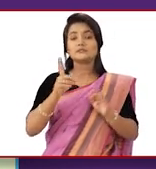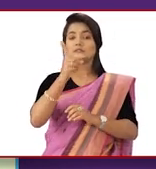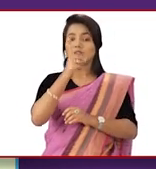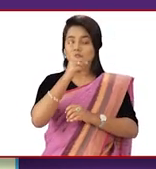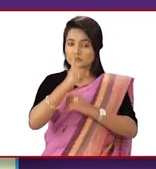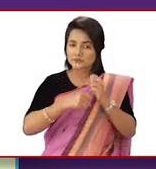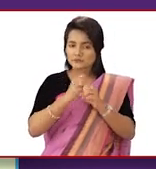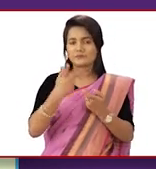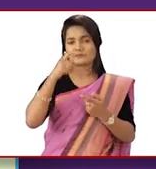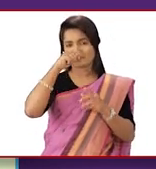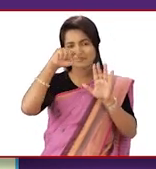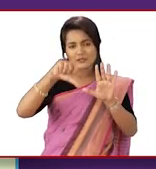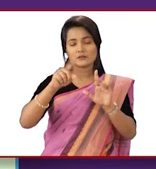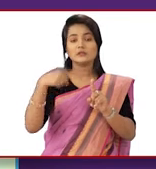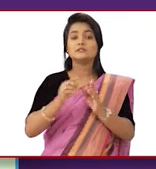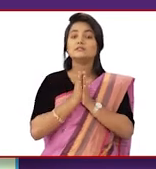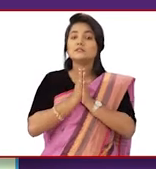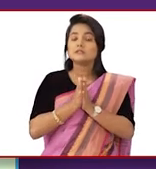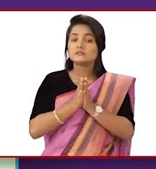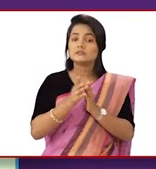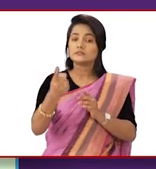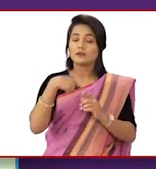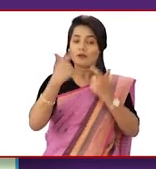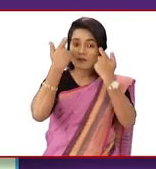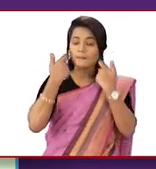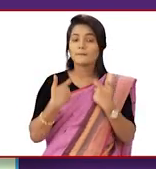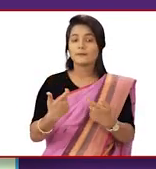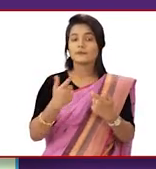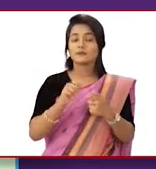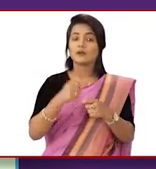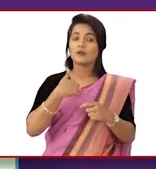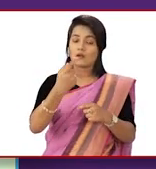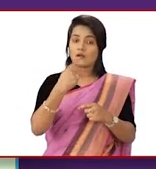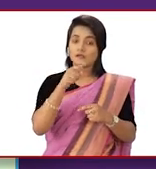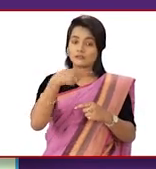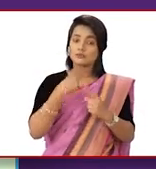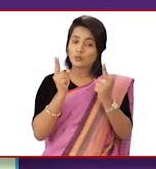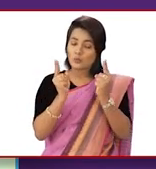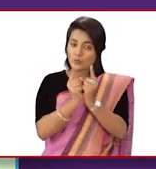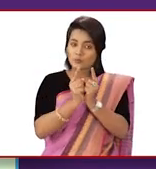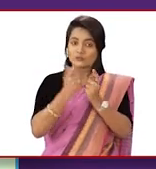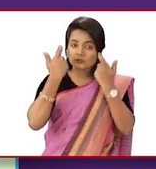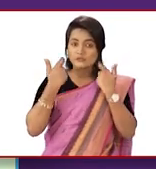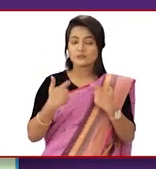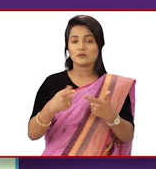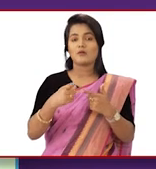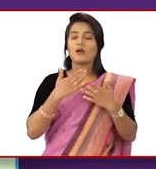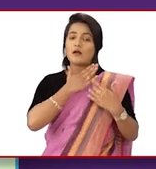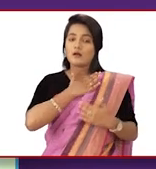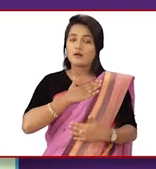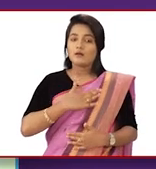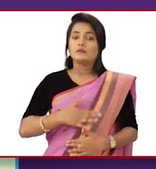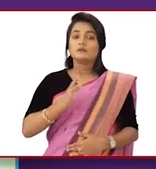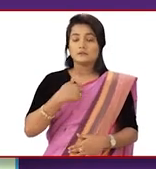some 9 months, he requested meetings just with me, just one-on-one meeting. And he was so comfortable, and not